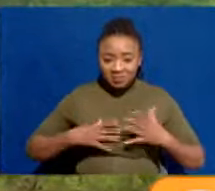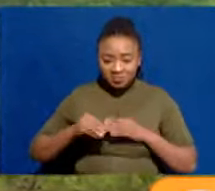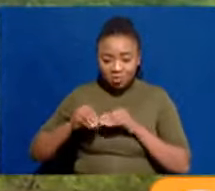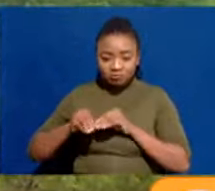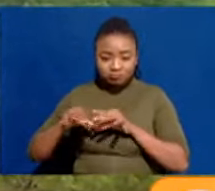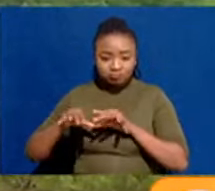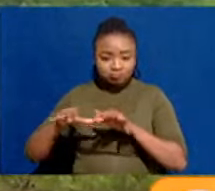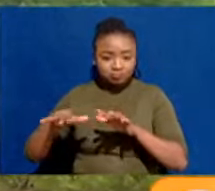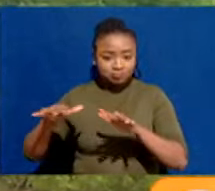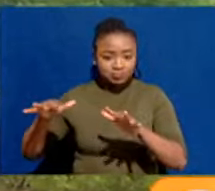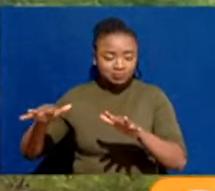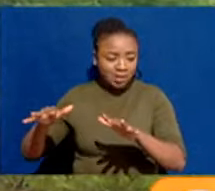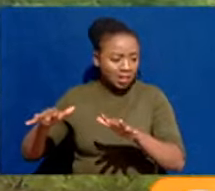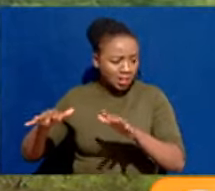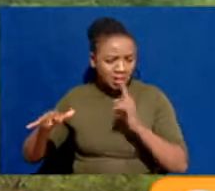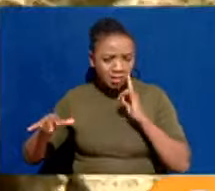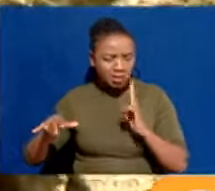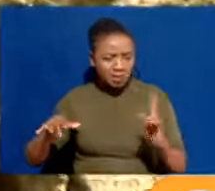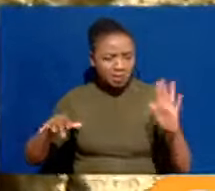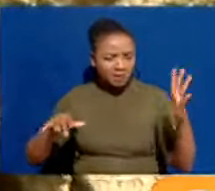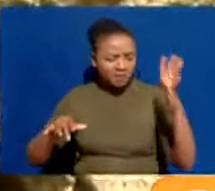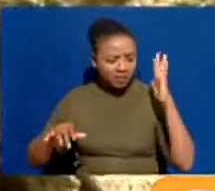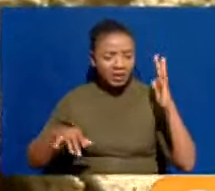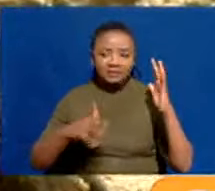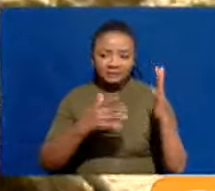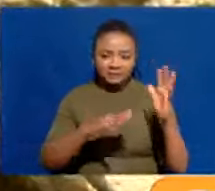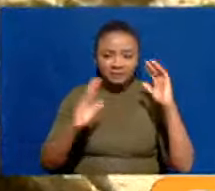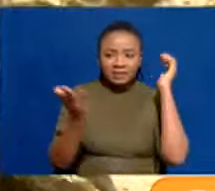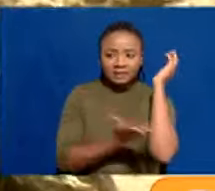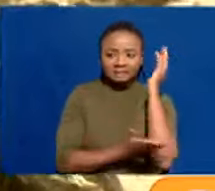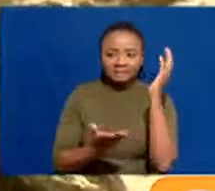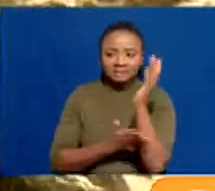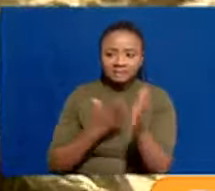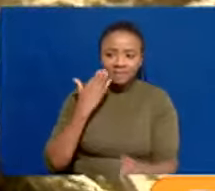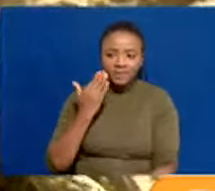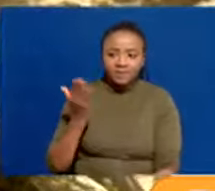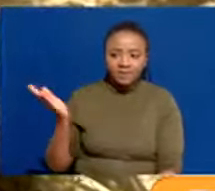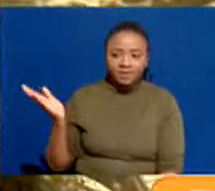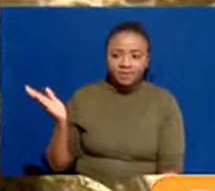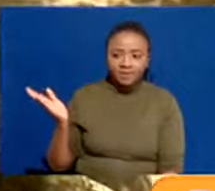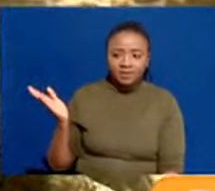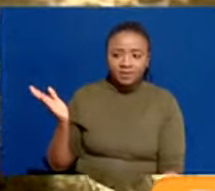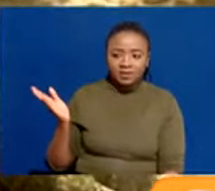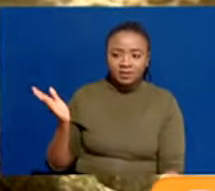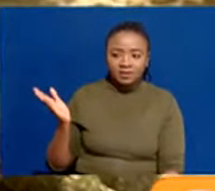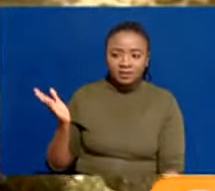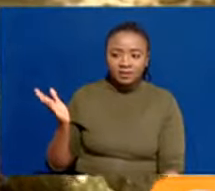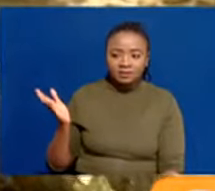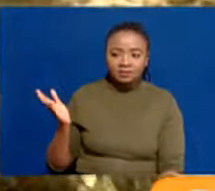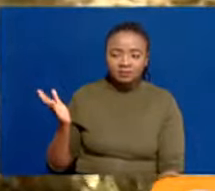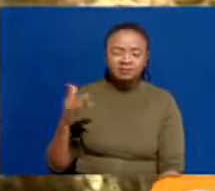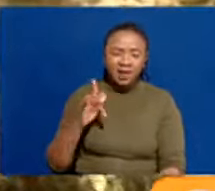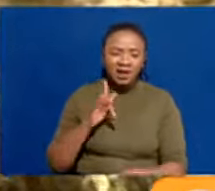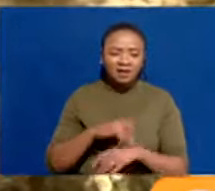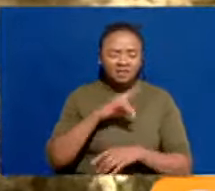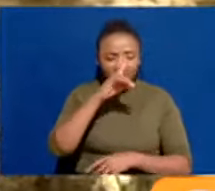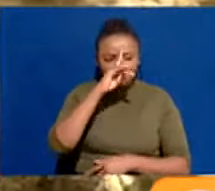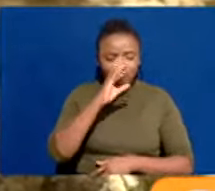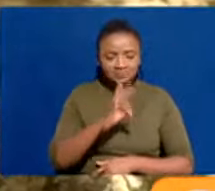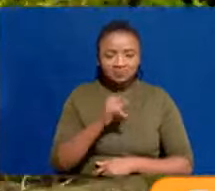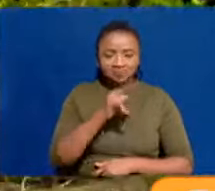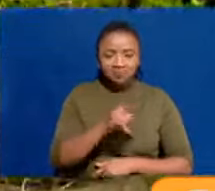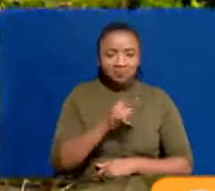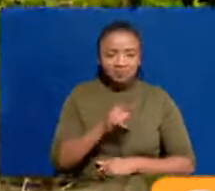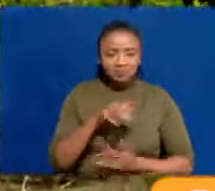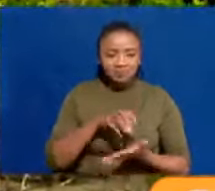community to turn on the forest and cut down trees at an alarming rate, putting in serious jeopardy this precious